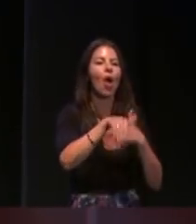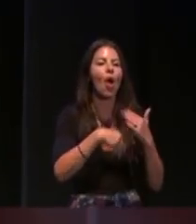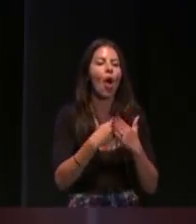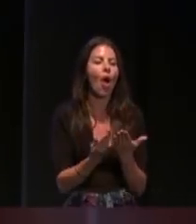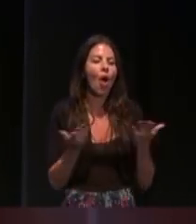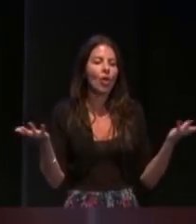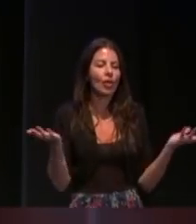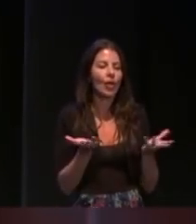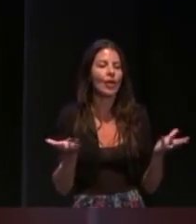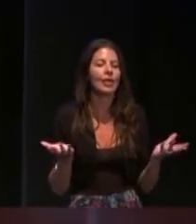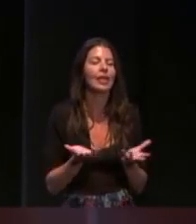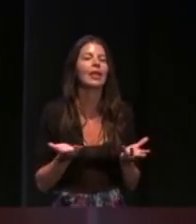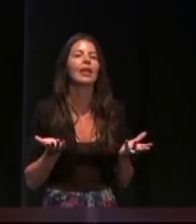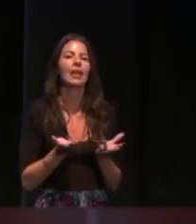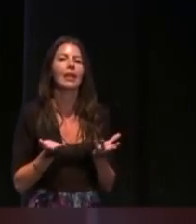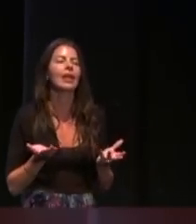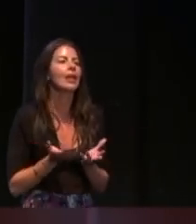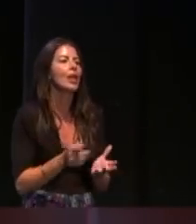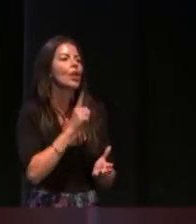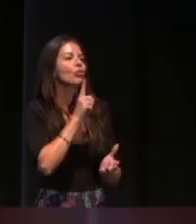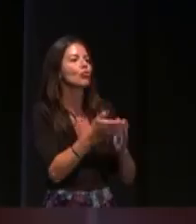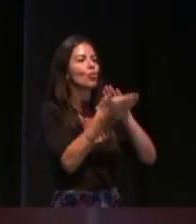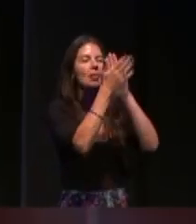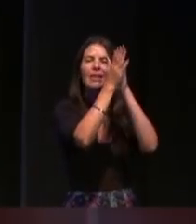are here to be